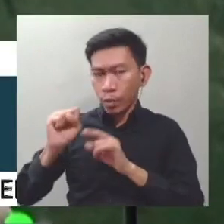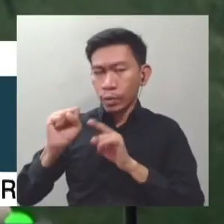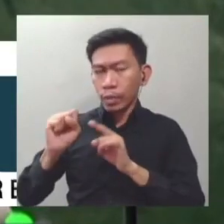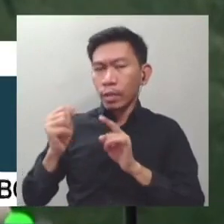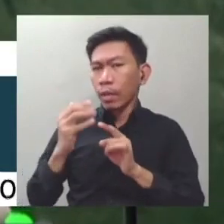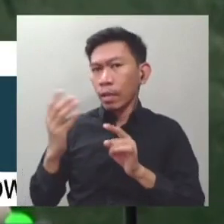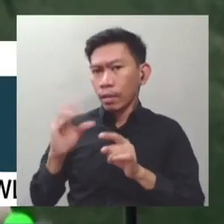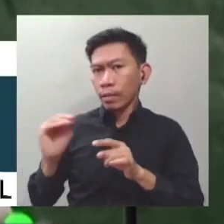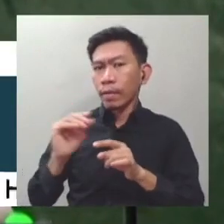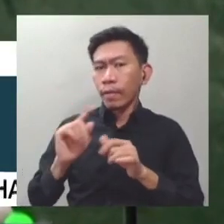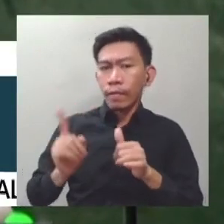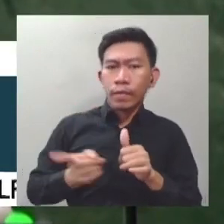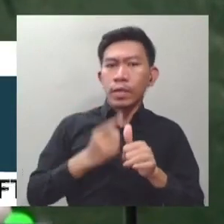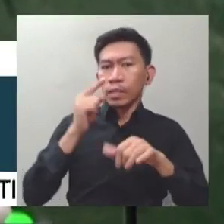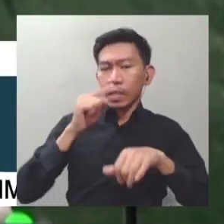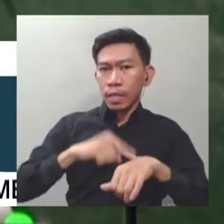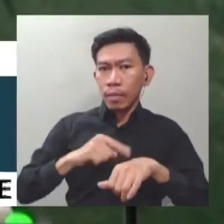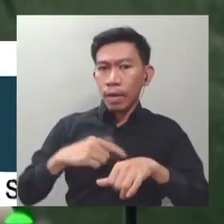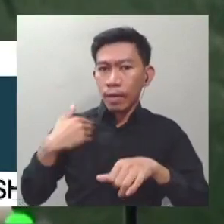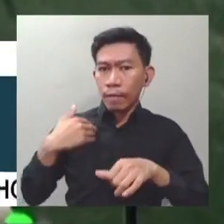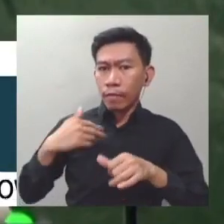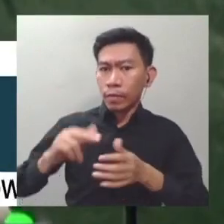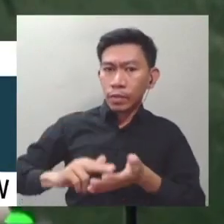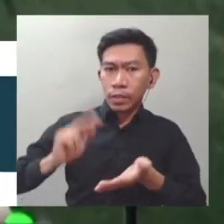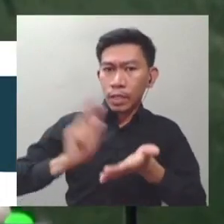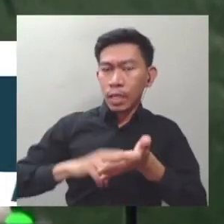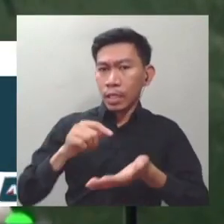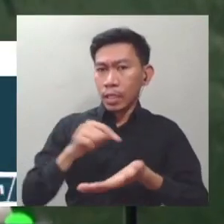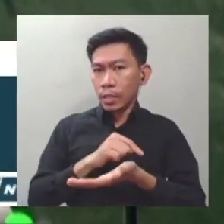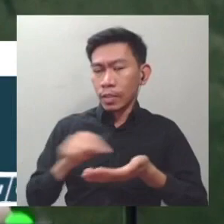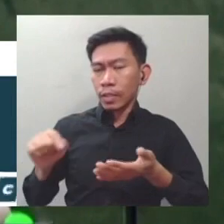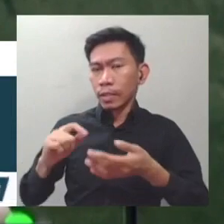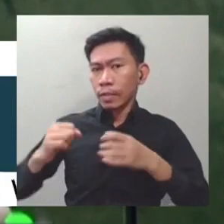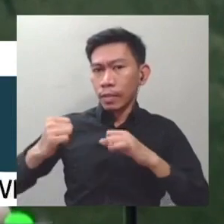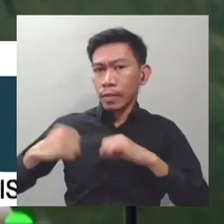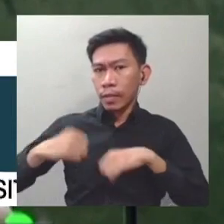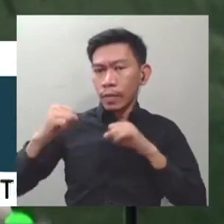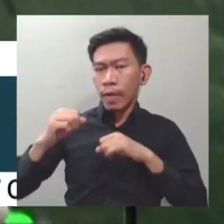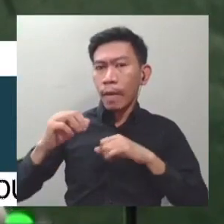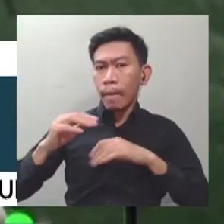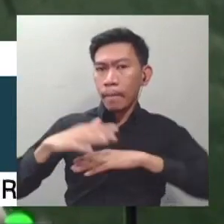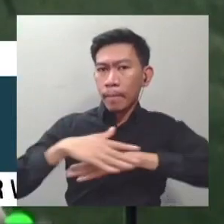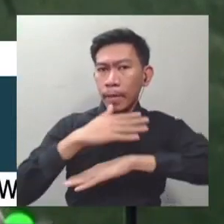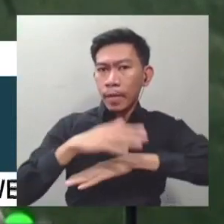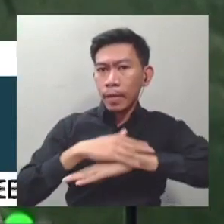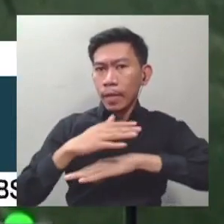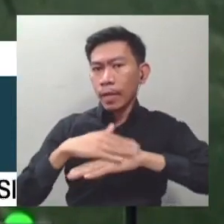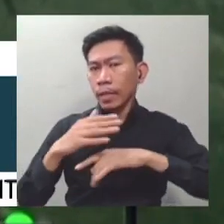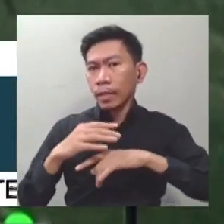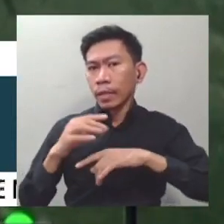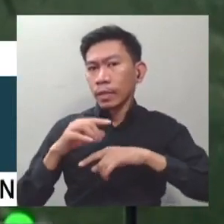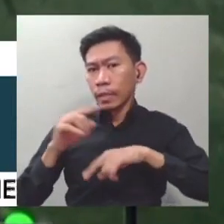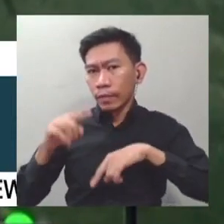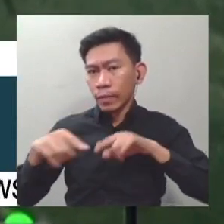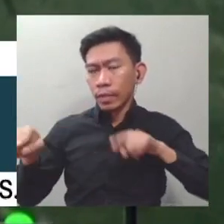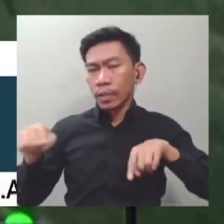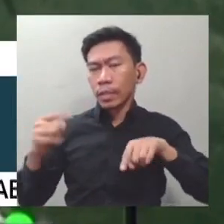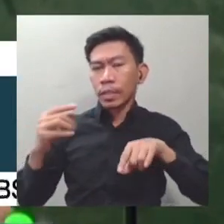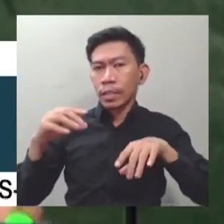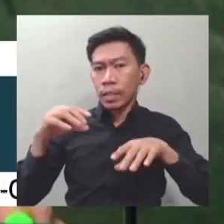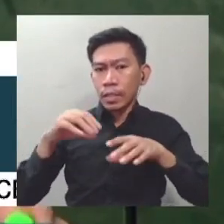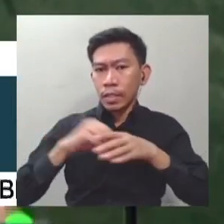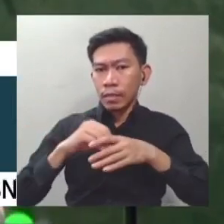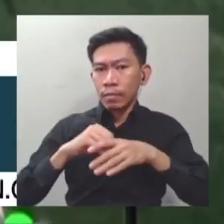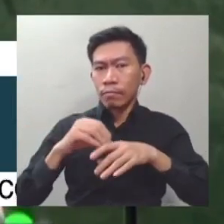first states to have signed this week the Treaty on Marine Biodiversity of Areas Beyond National